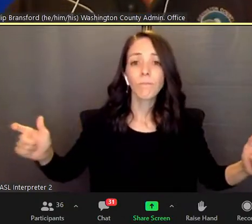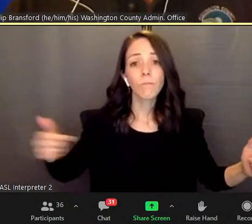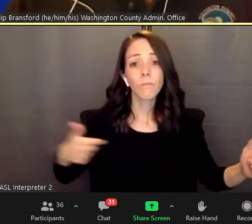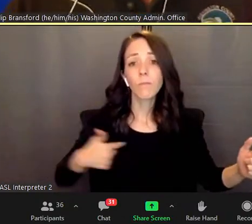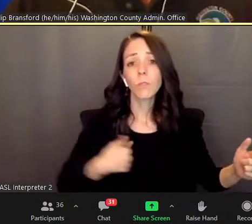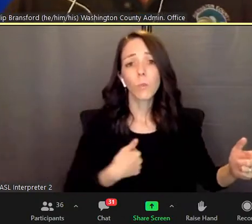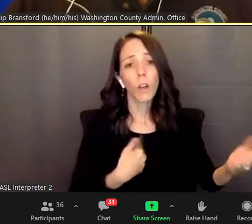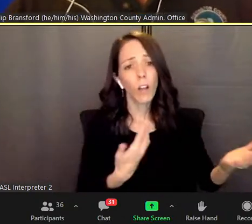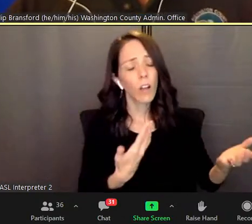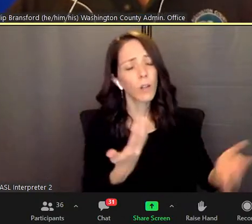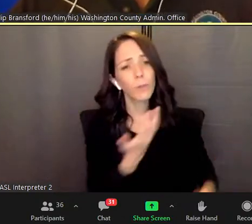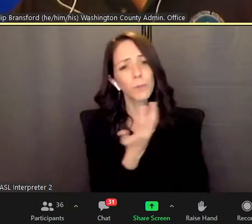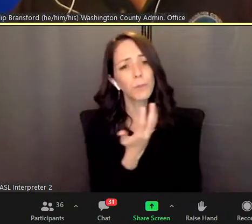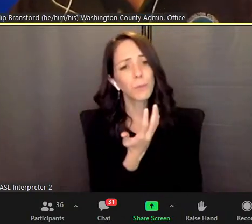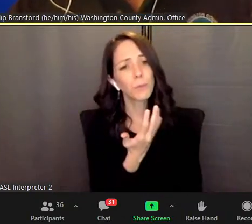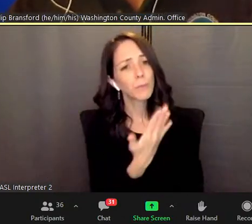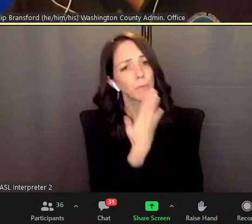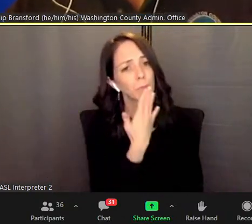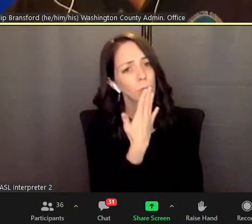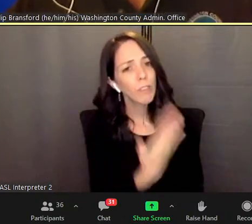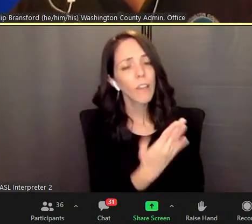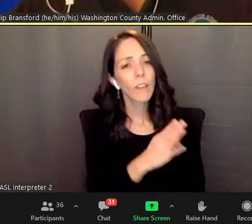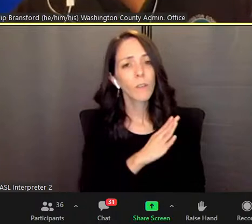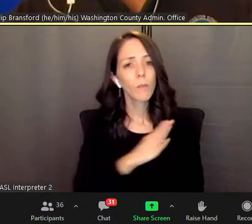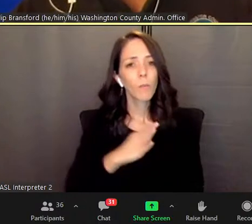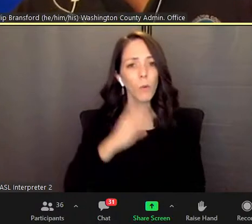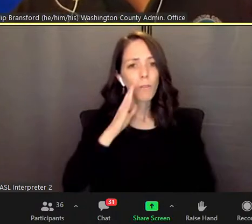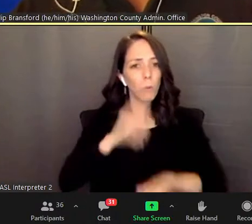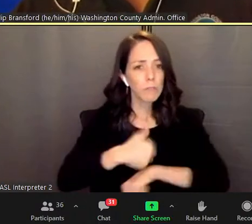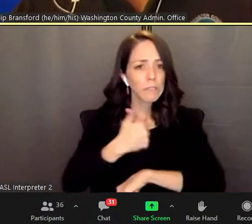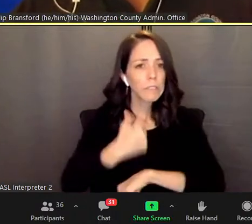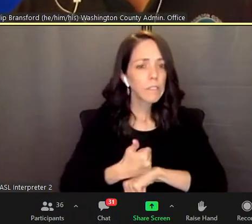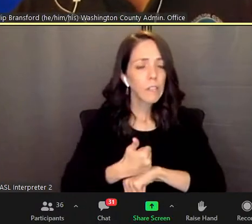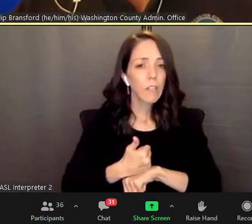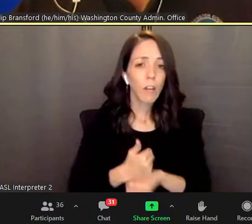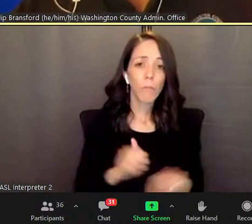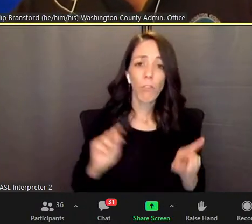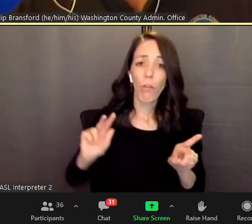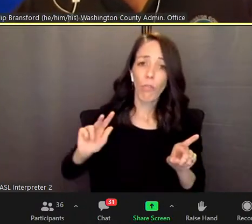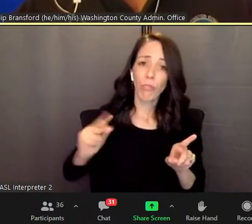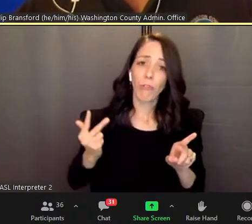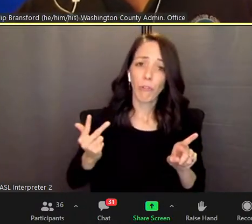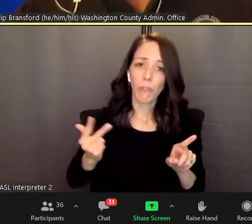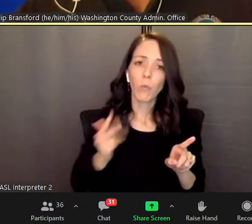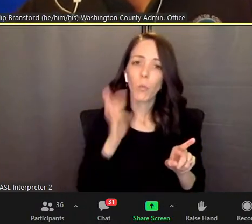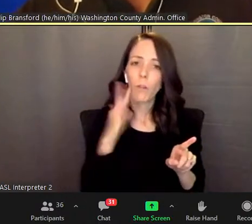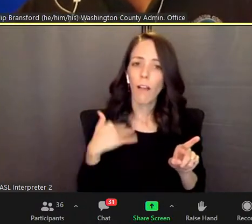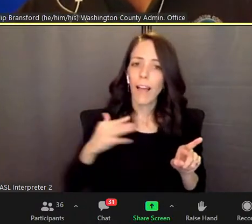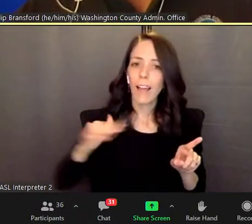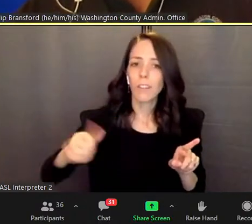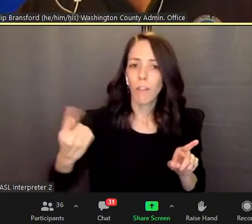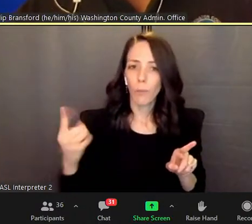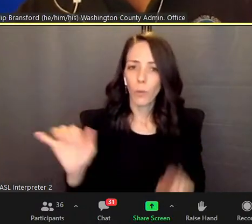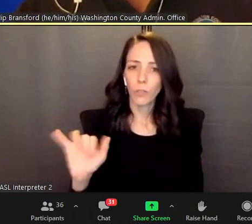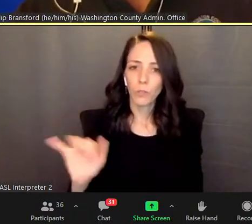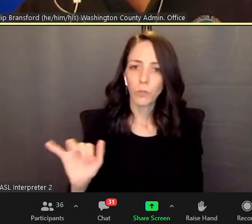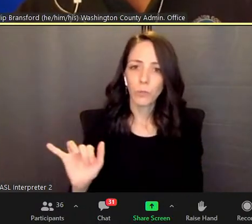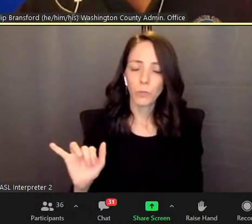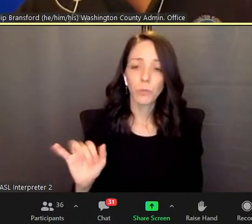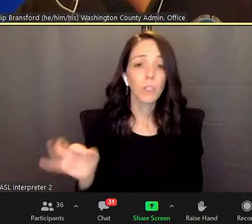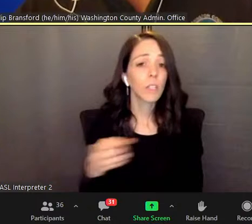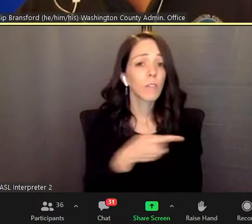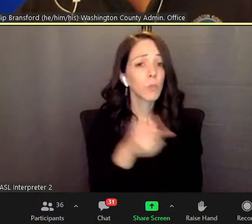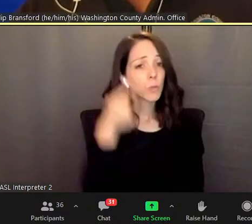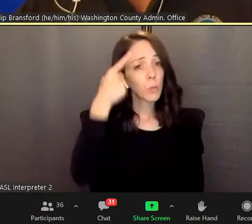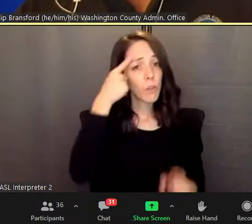board for holding these, the third of 4. This is, if you agree, this is